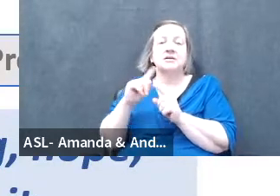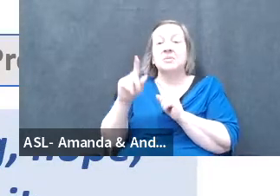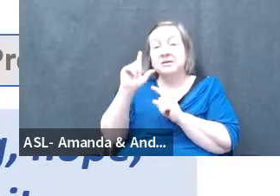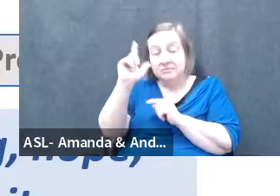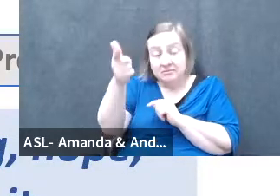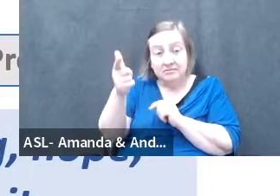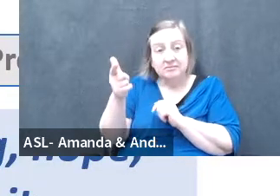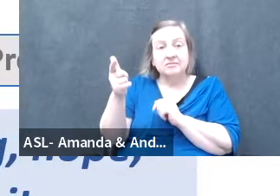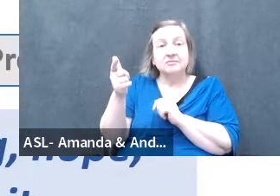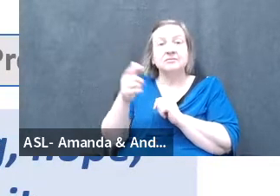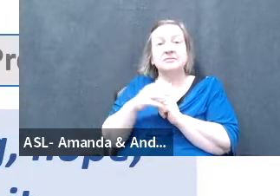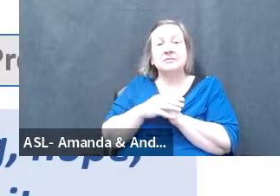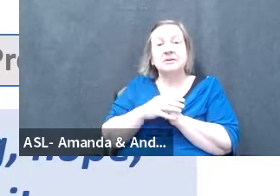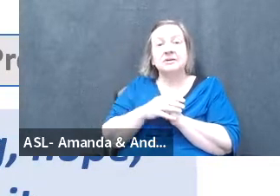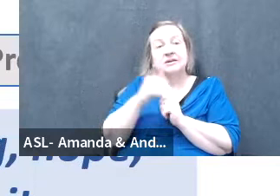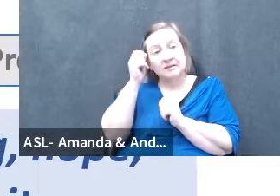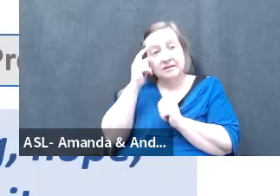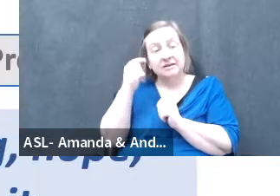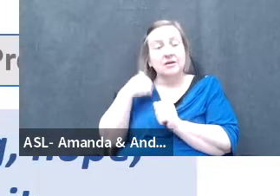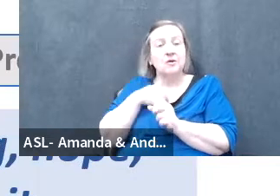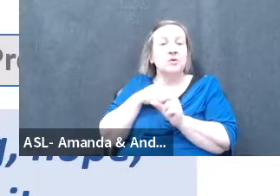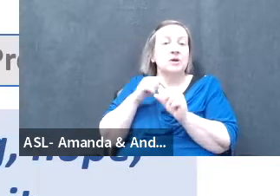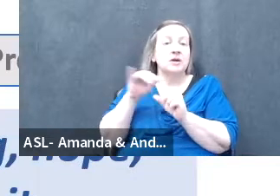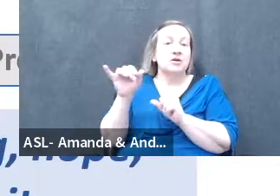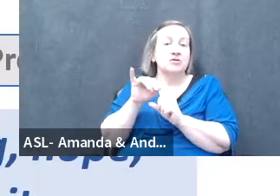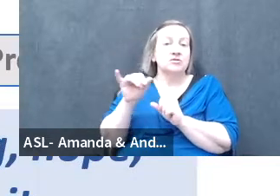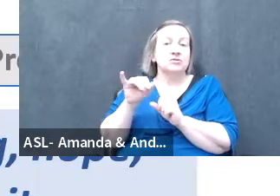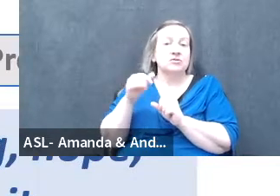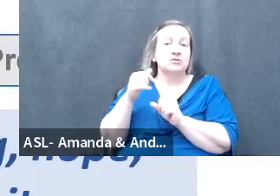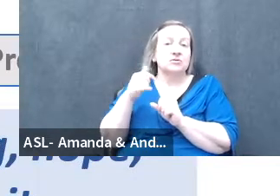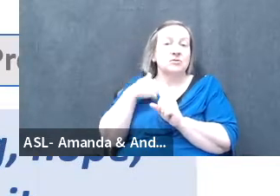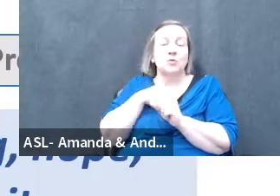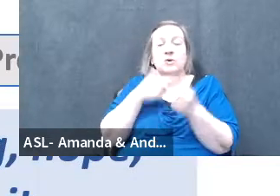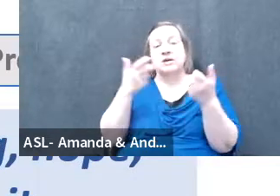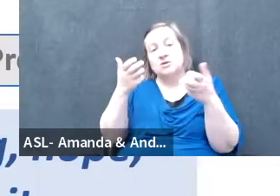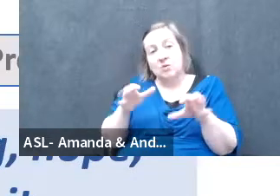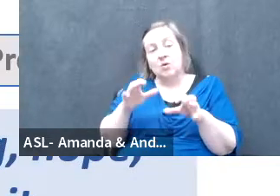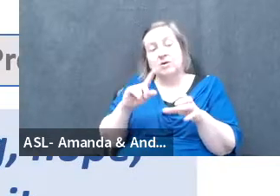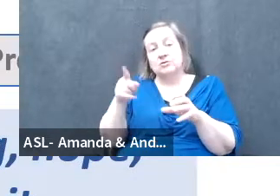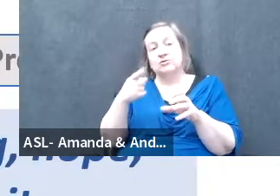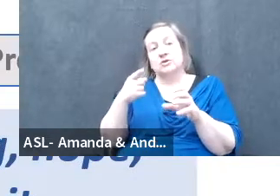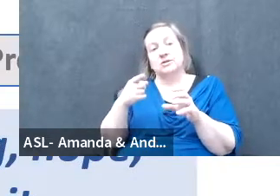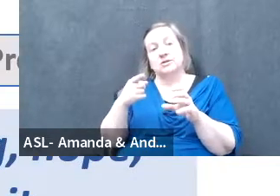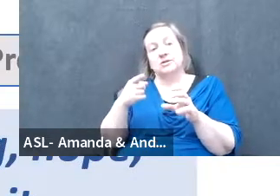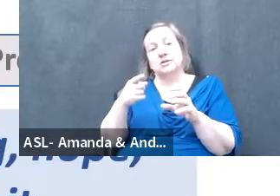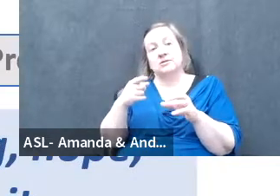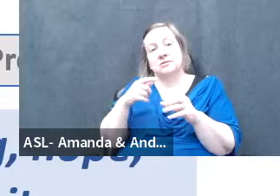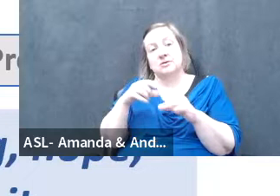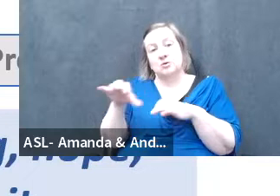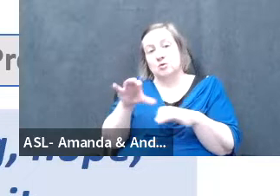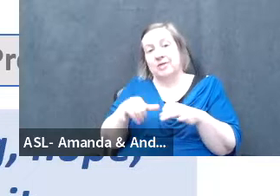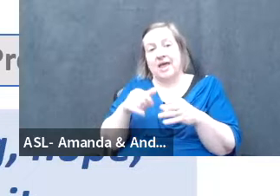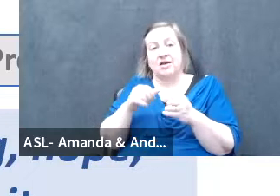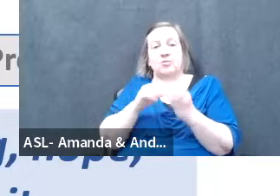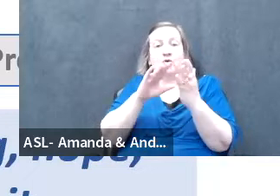line. But that being said, we also we don't want to just blanket that approach as well. We want